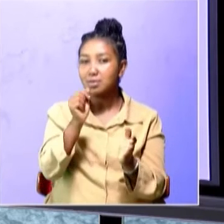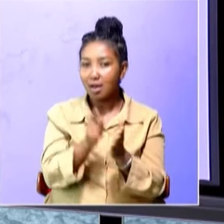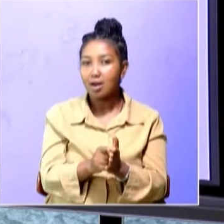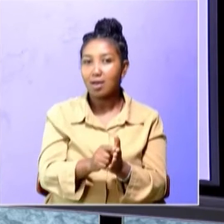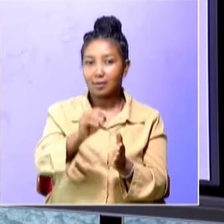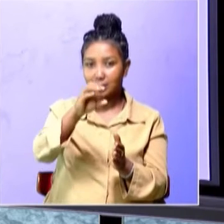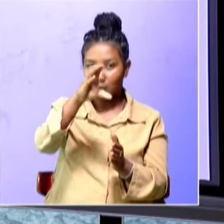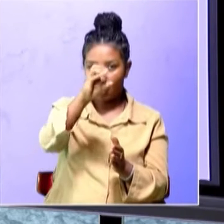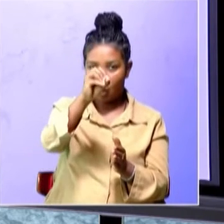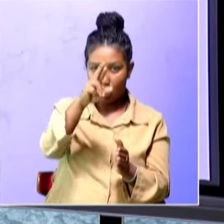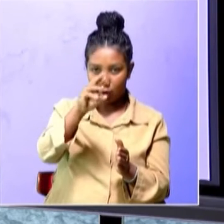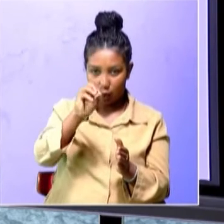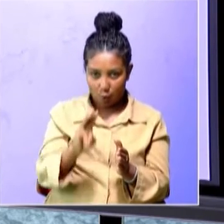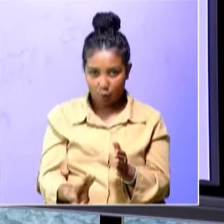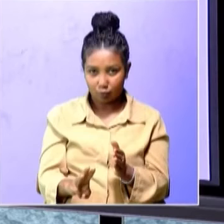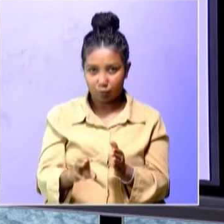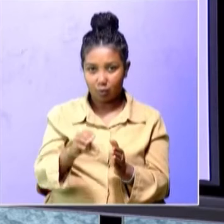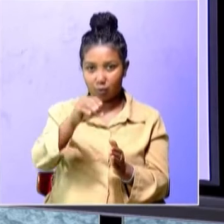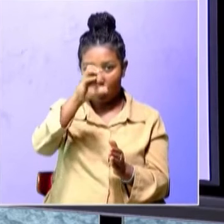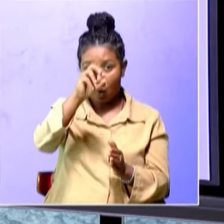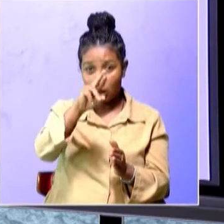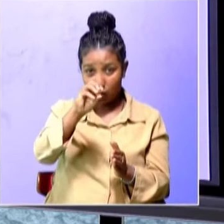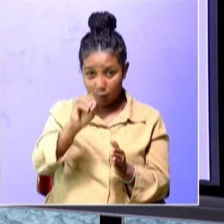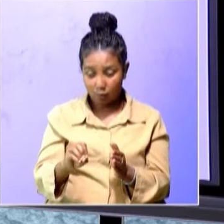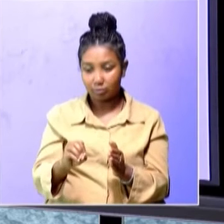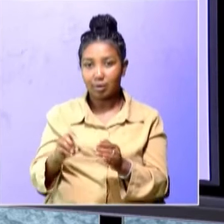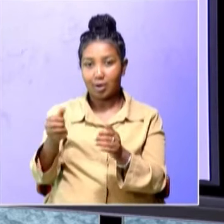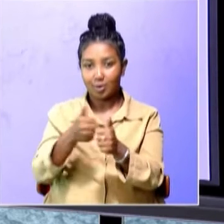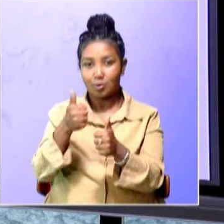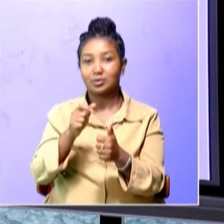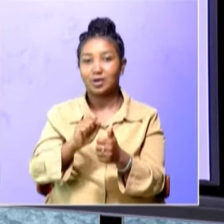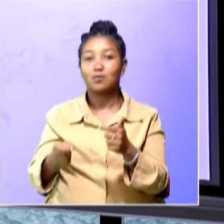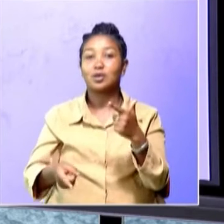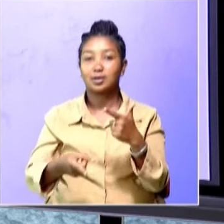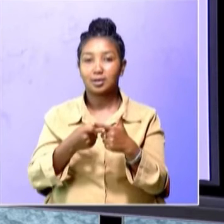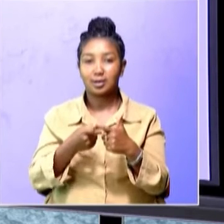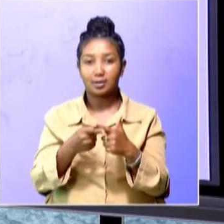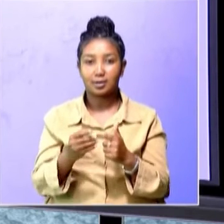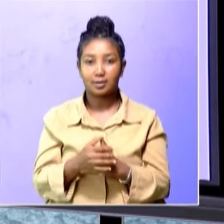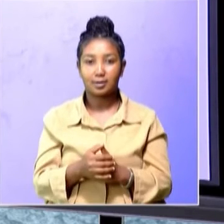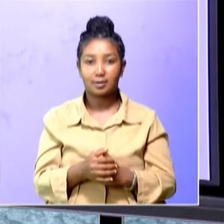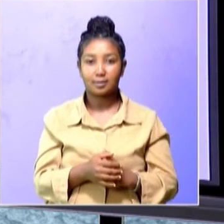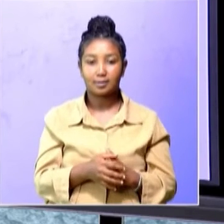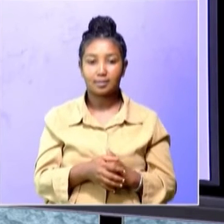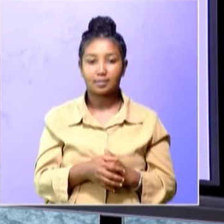and finally restate your opinion. All right, this is one. Another one,